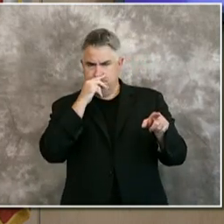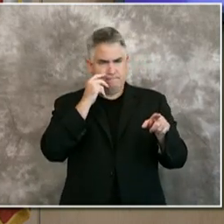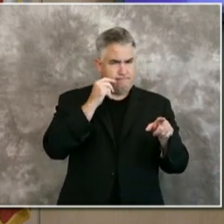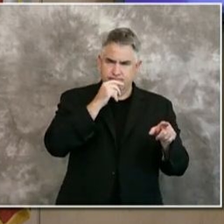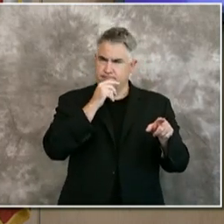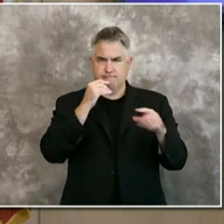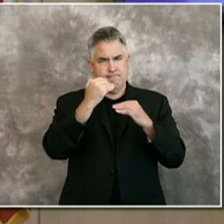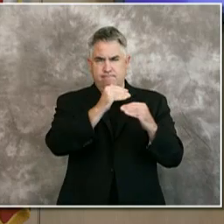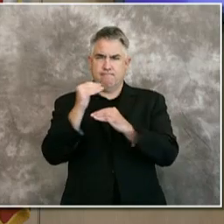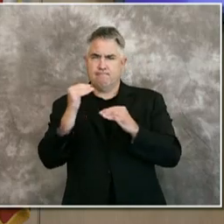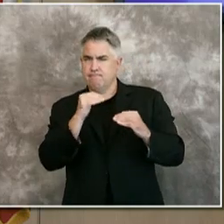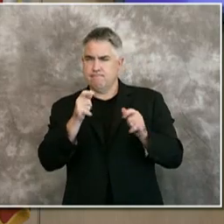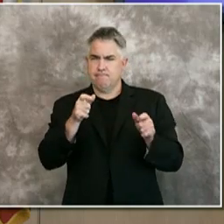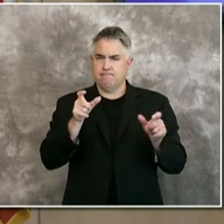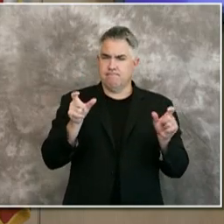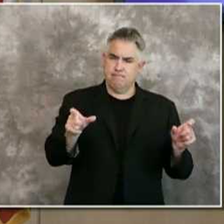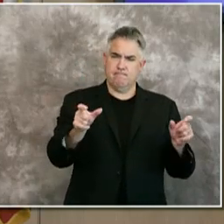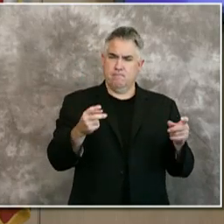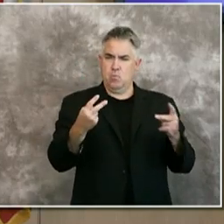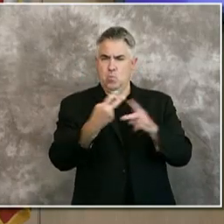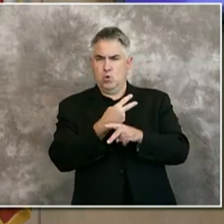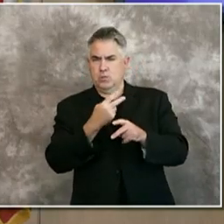businesses? Okay, Dr. Wooten.